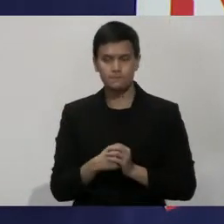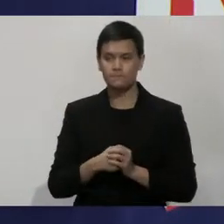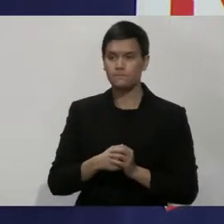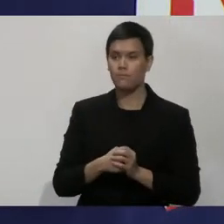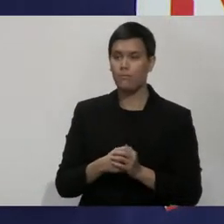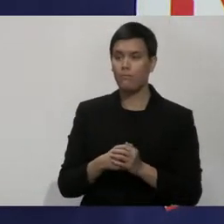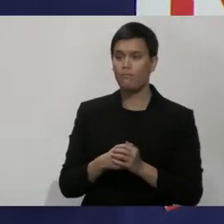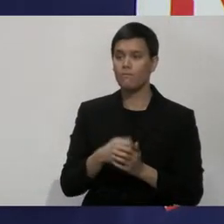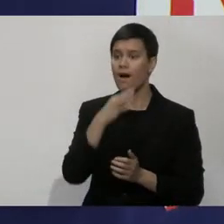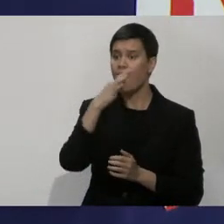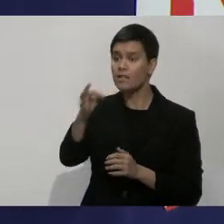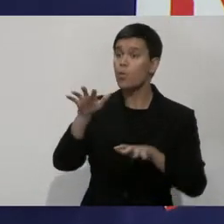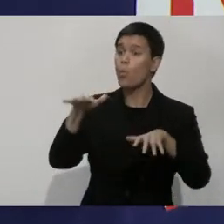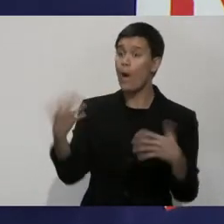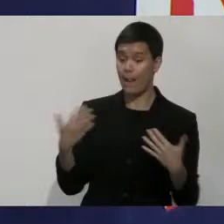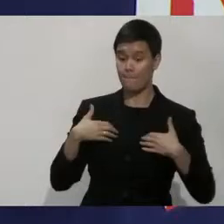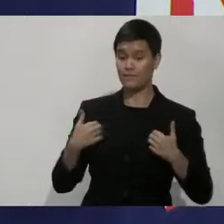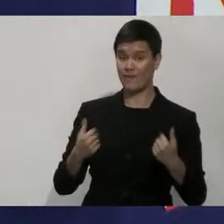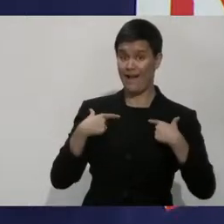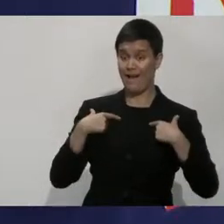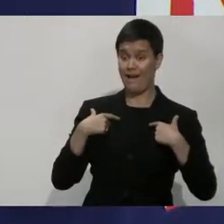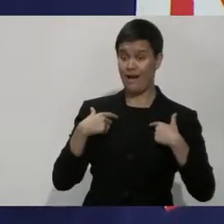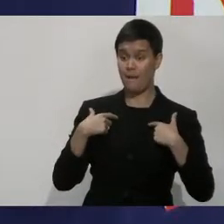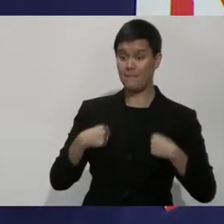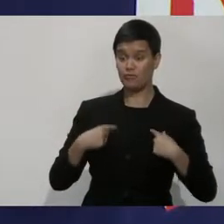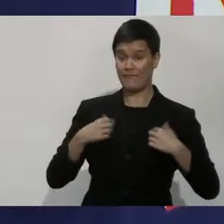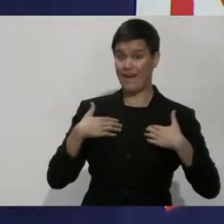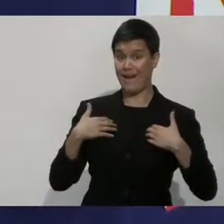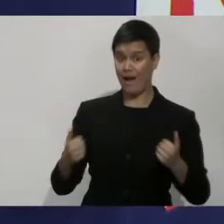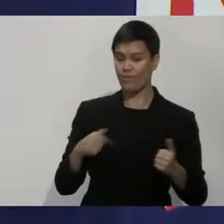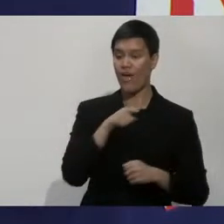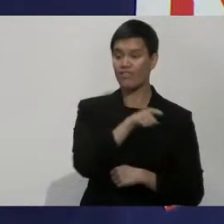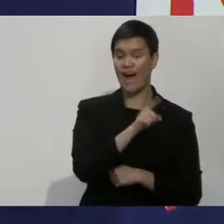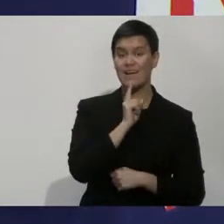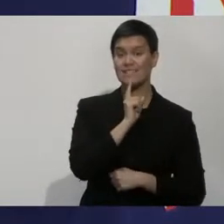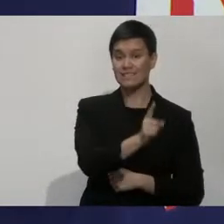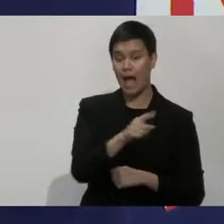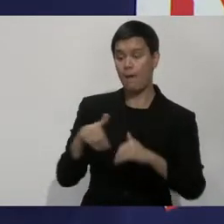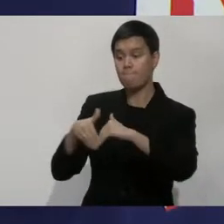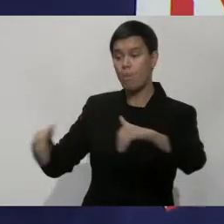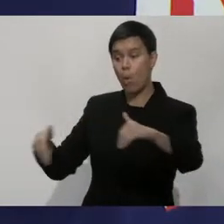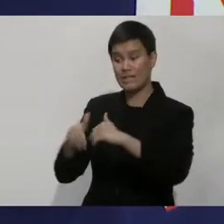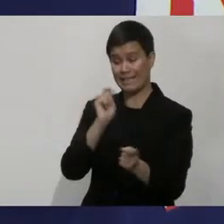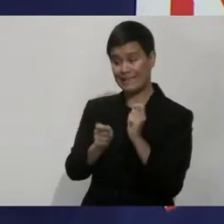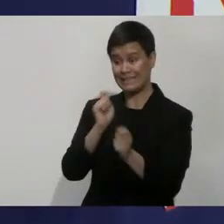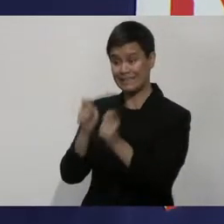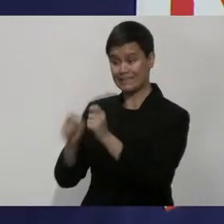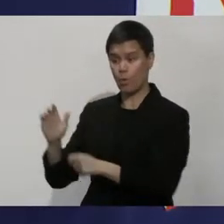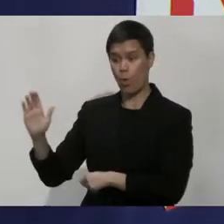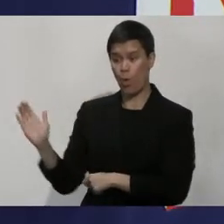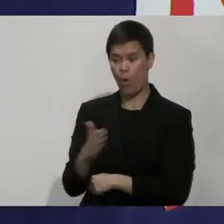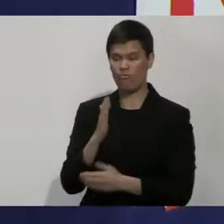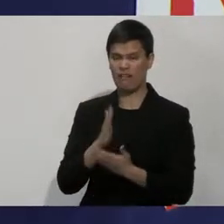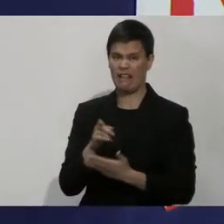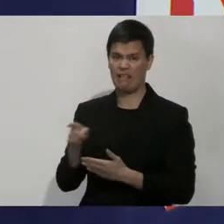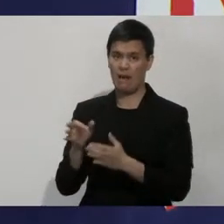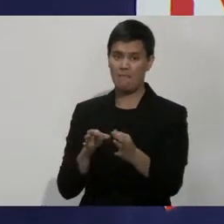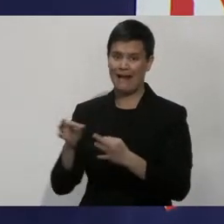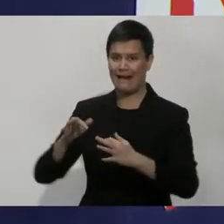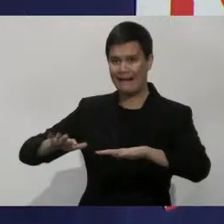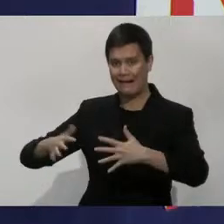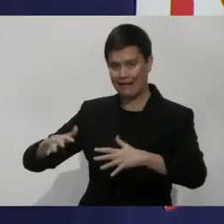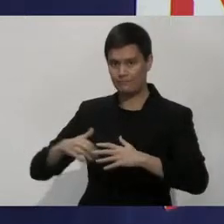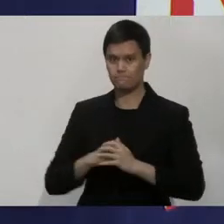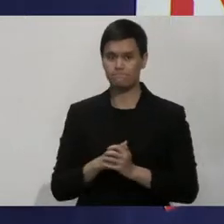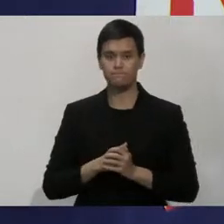border-facing workers was not a viable approach? Look, I think a variety of advice was